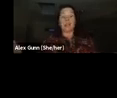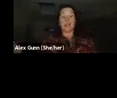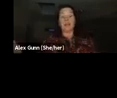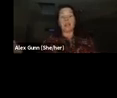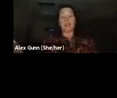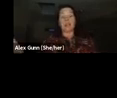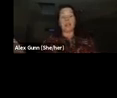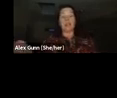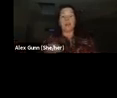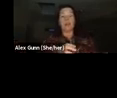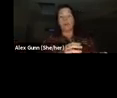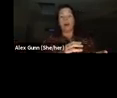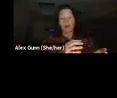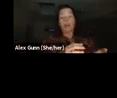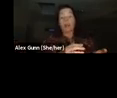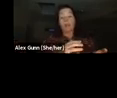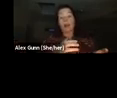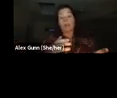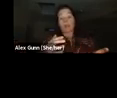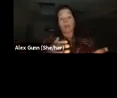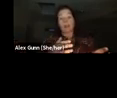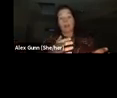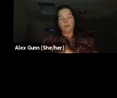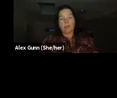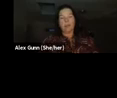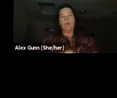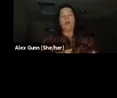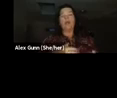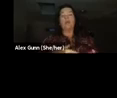posits sexuality, where non-binary